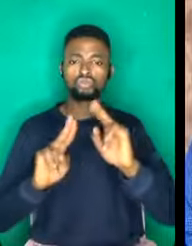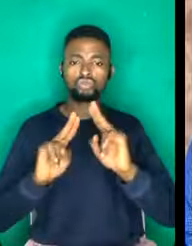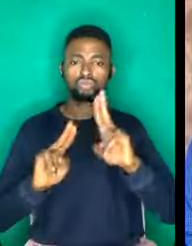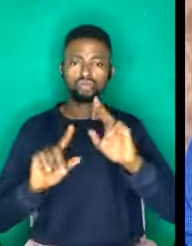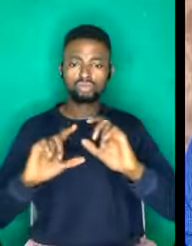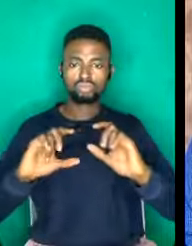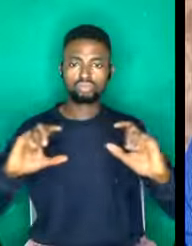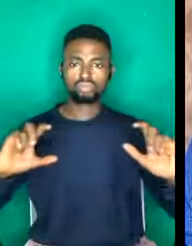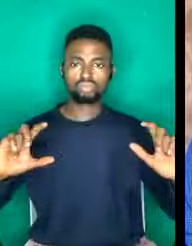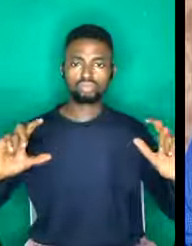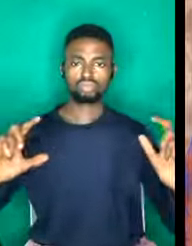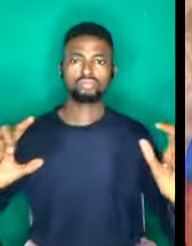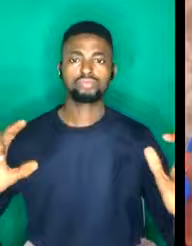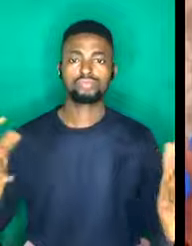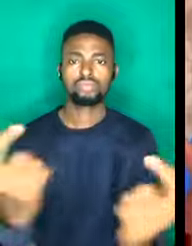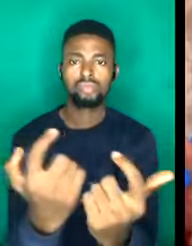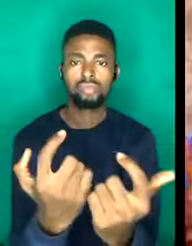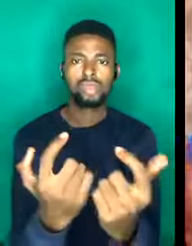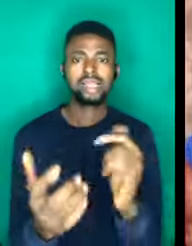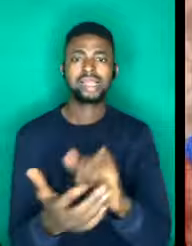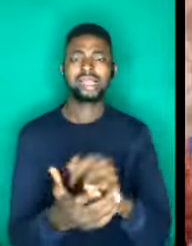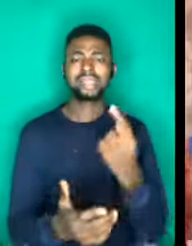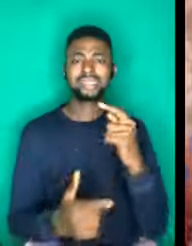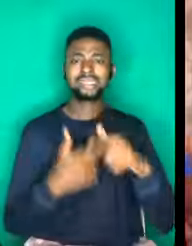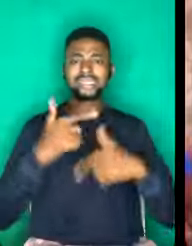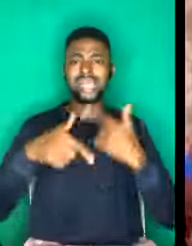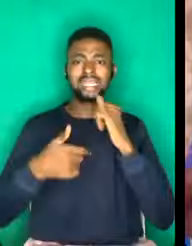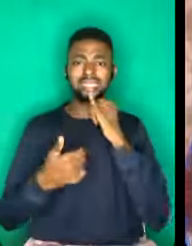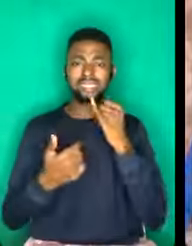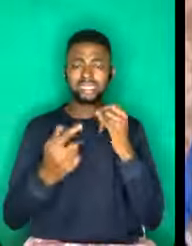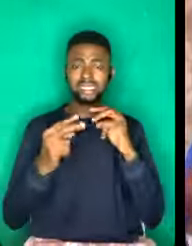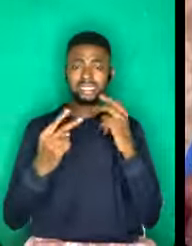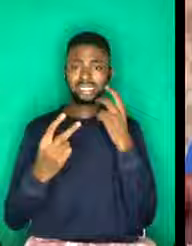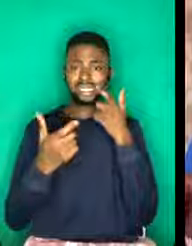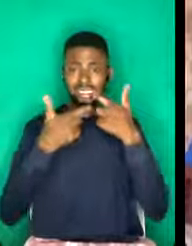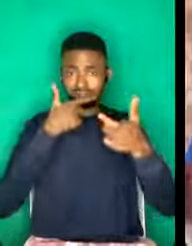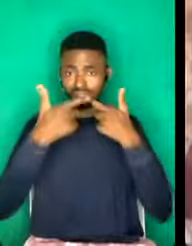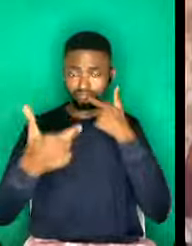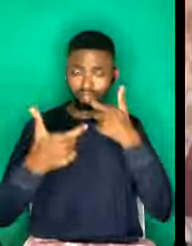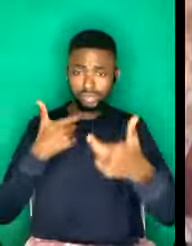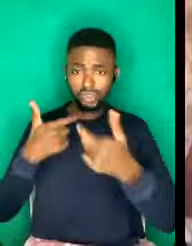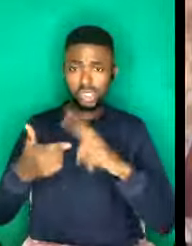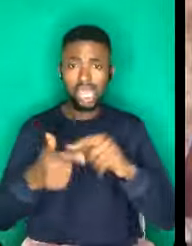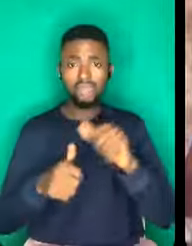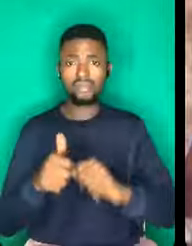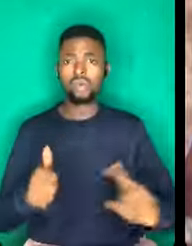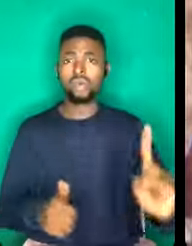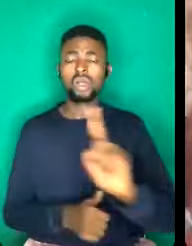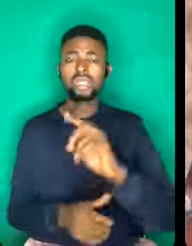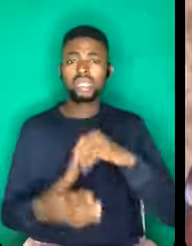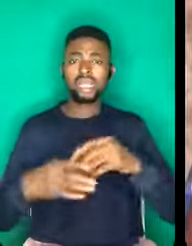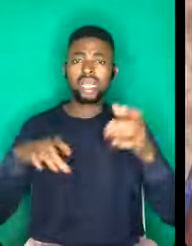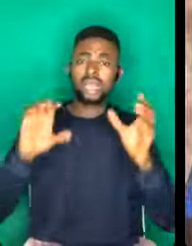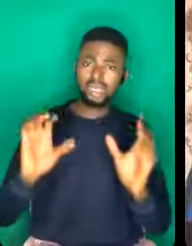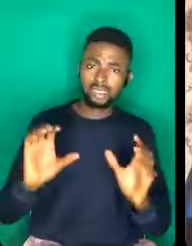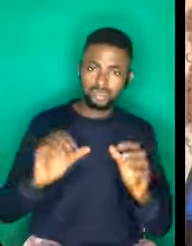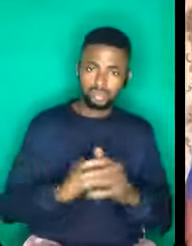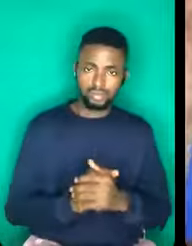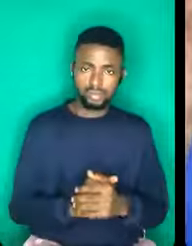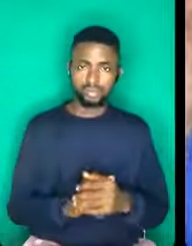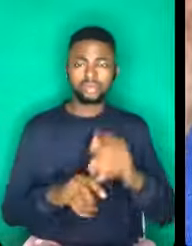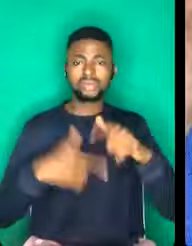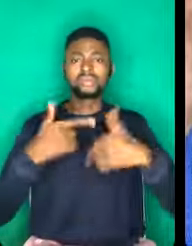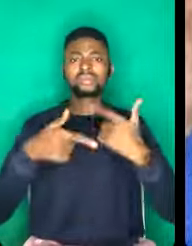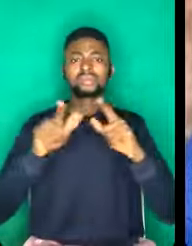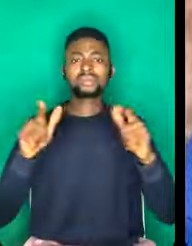is visible to everyone in the class. Sign language has to be in front